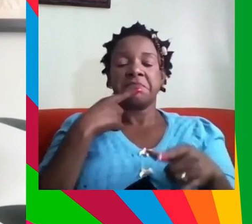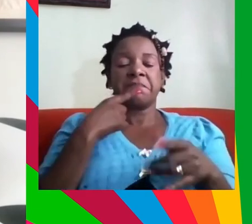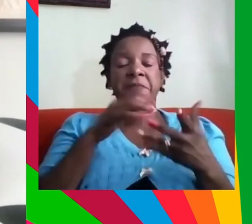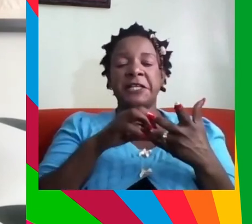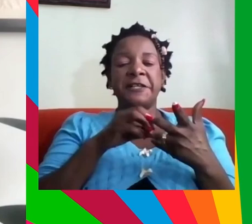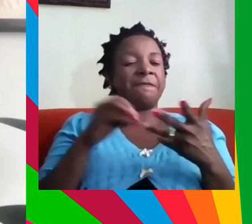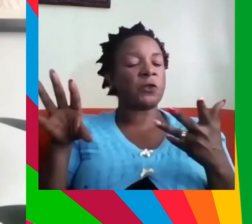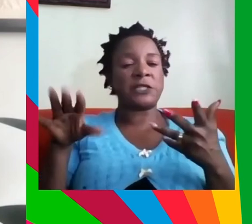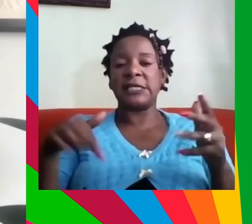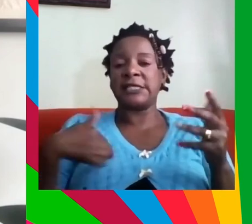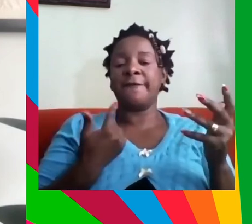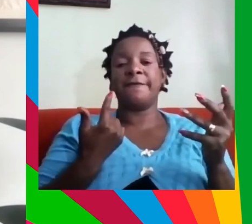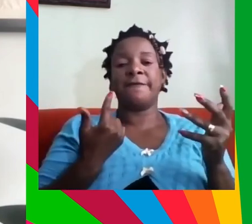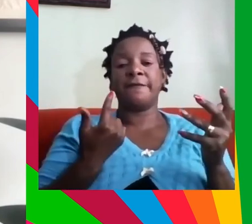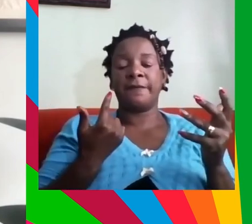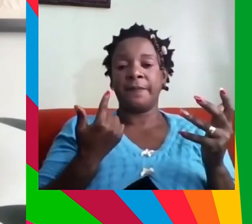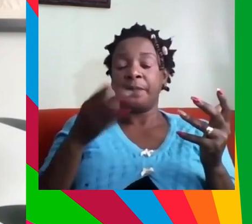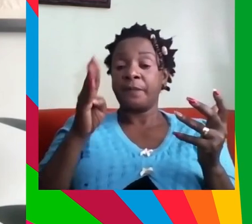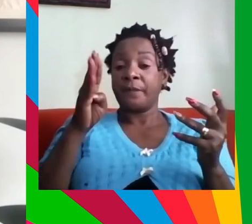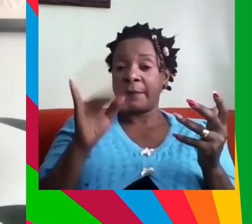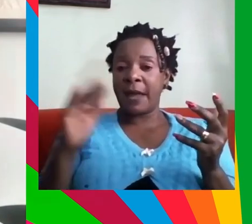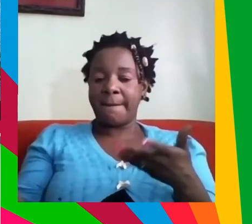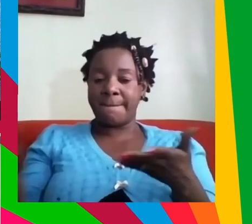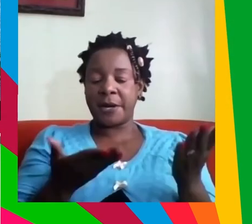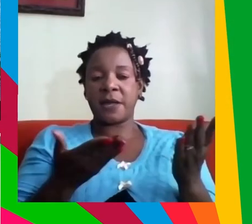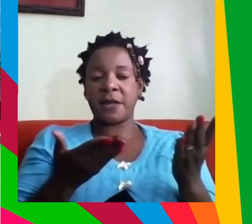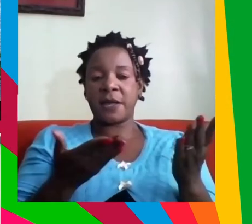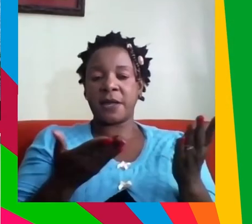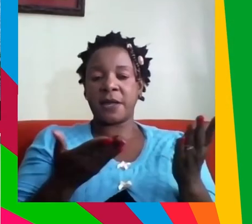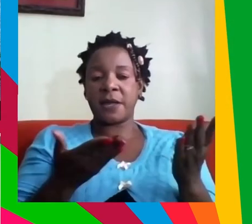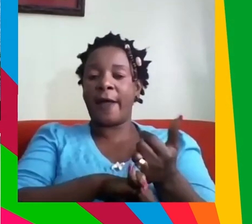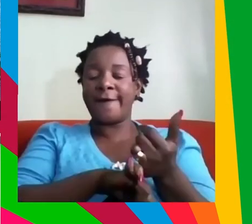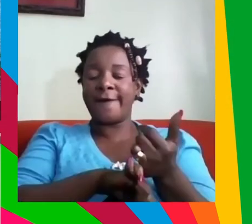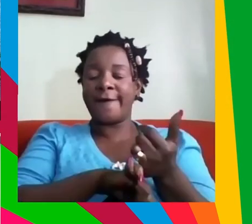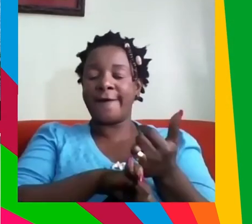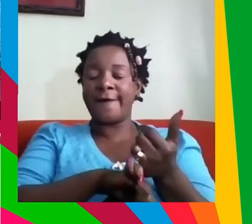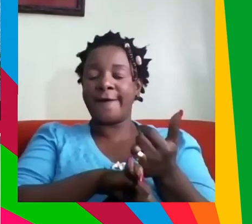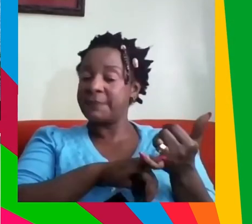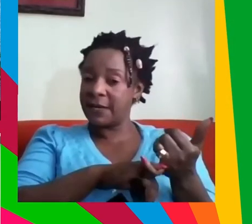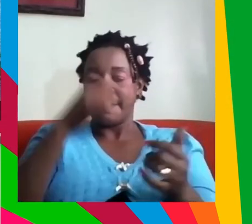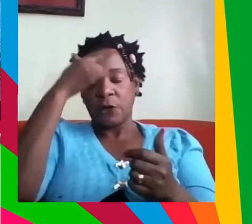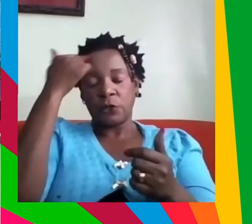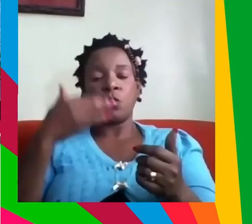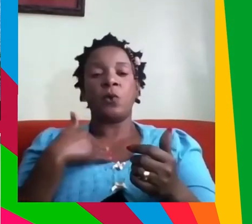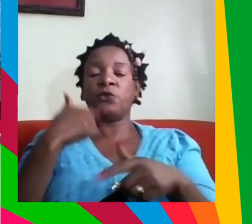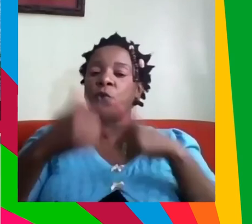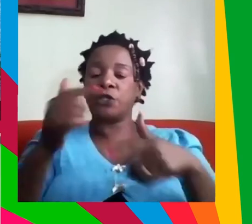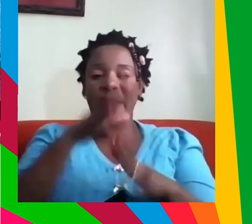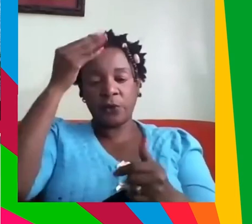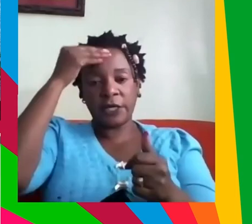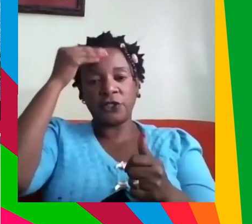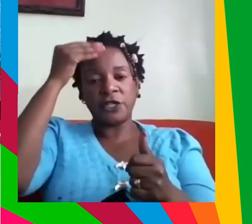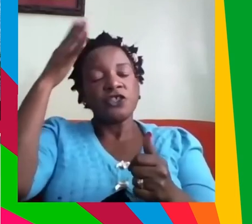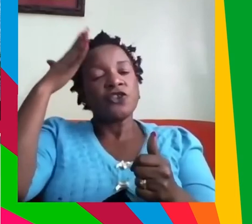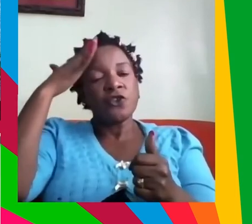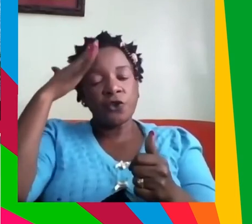herself by bringing another wife for her husband because she wanted to pursue her education. She wanted all, she knew also that